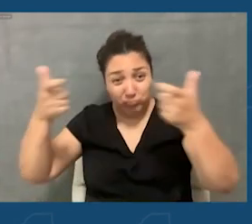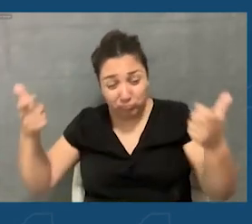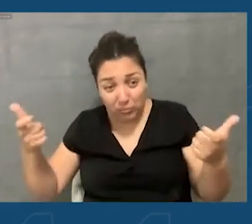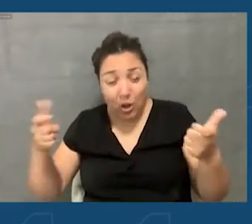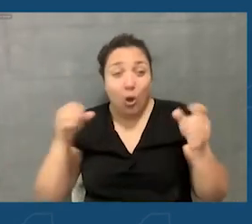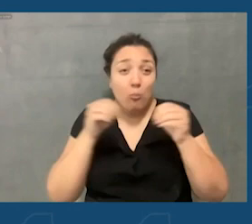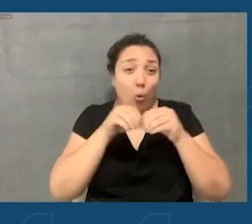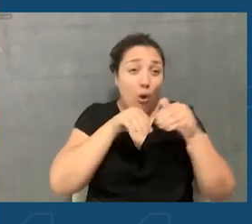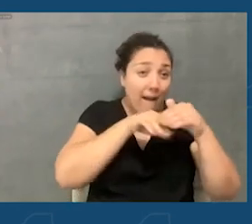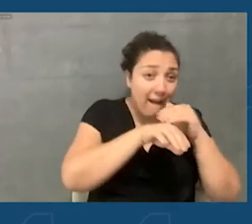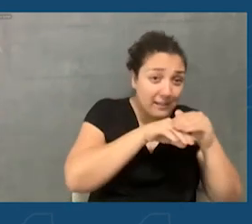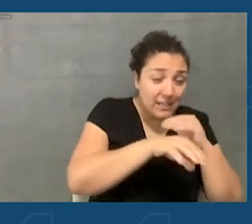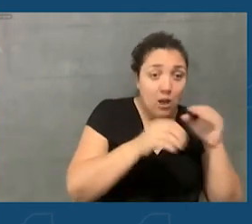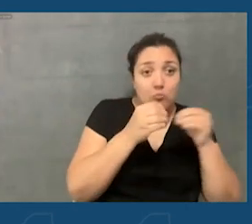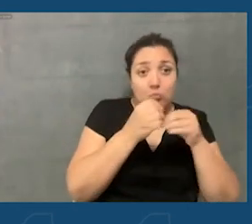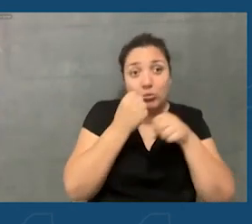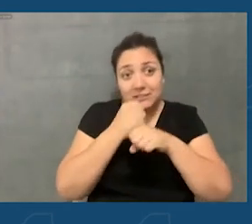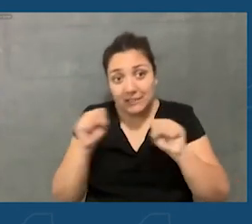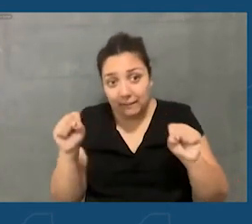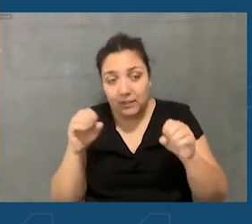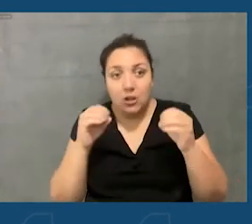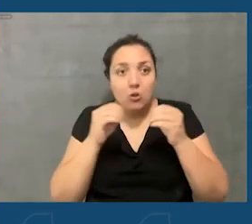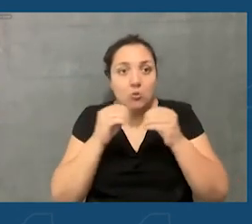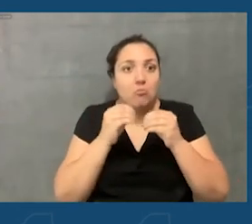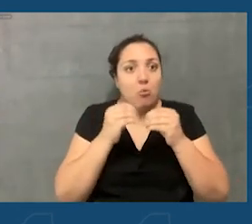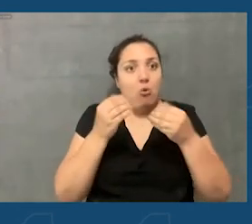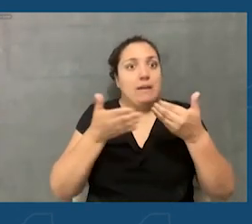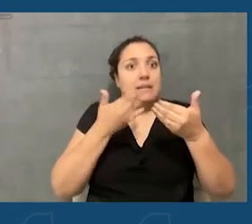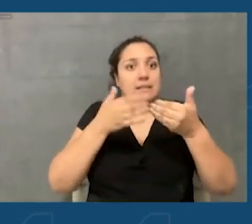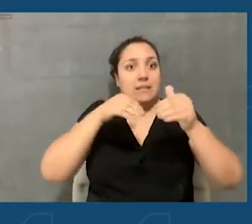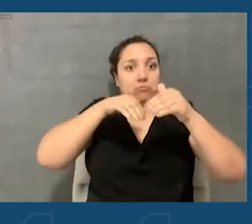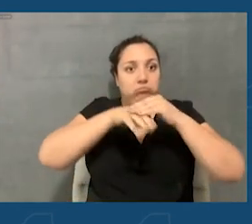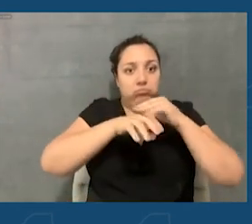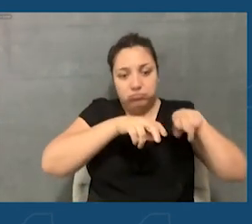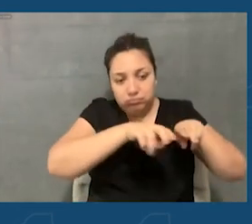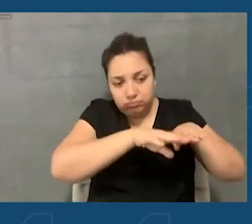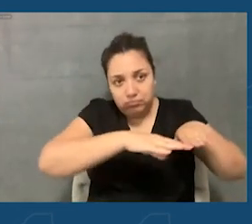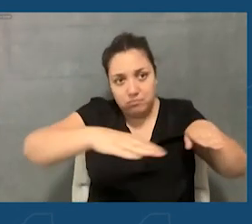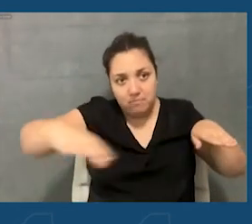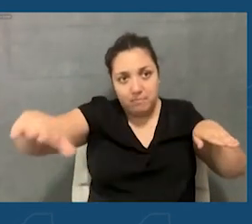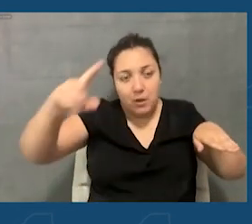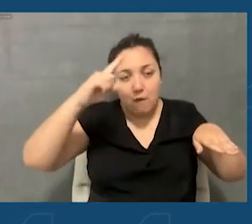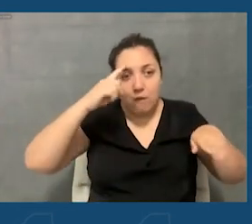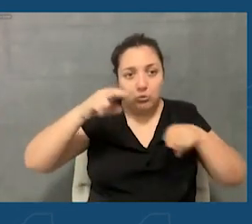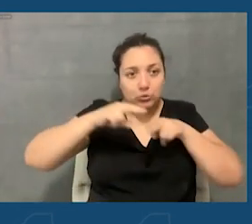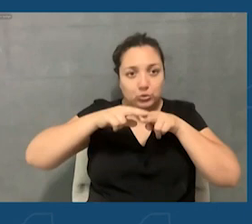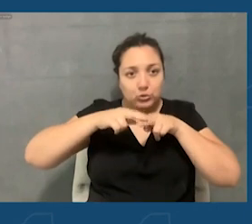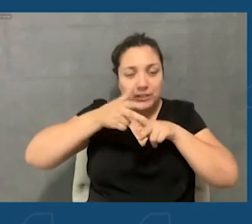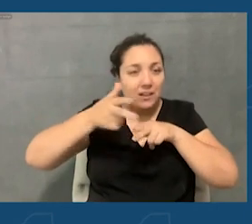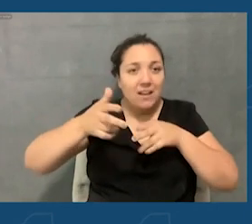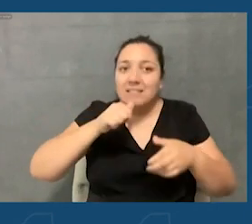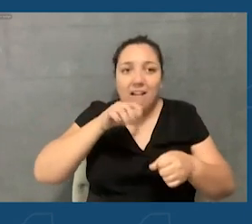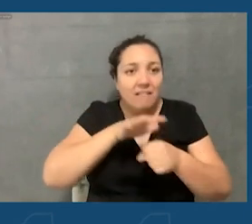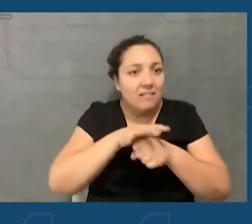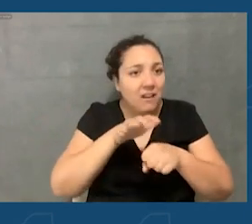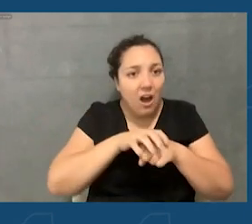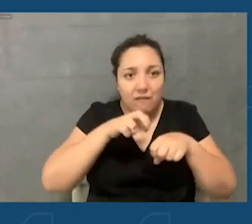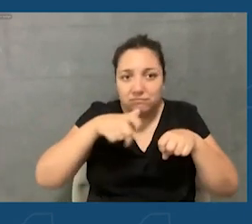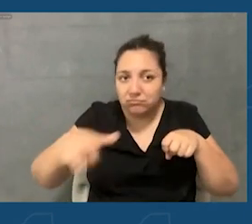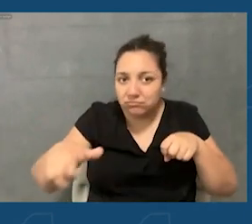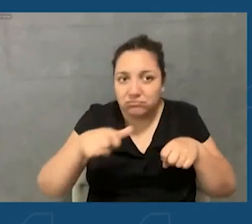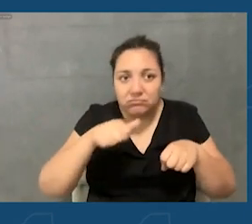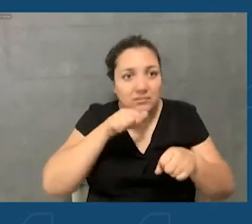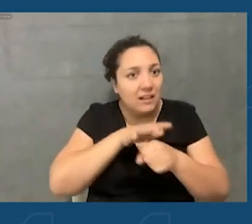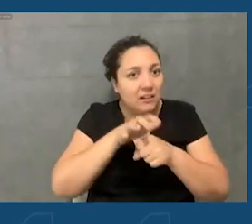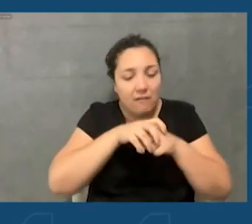access to the platforms. One of the reasons the Penn doesn't function well is we don't have enough stairs and escalators down to the platform. All of